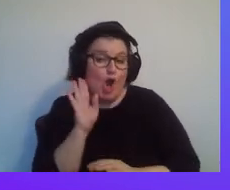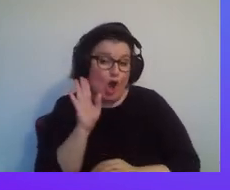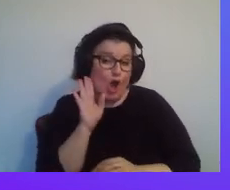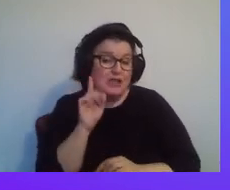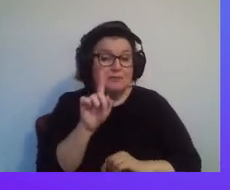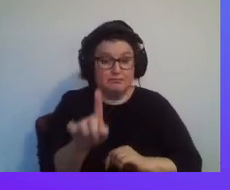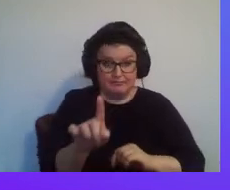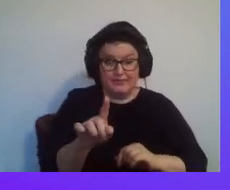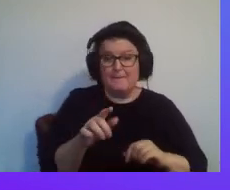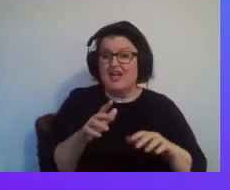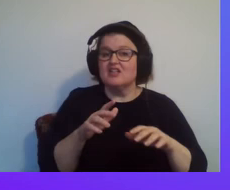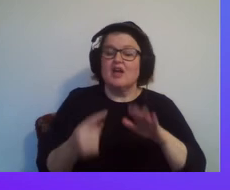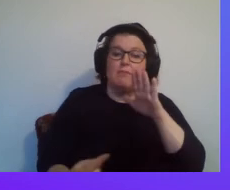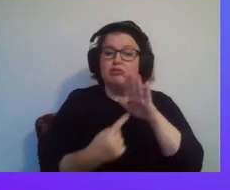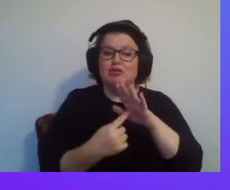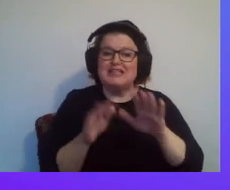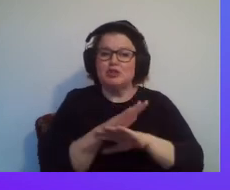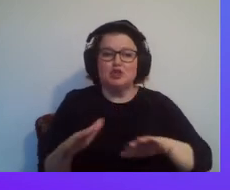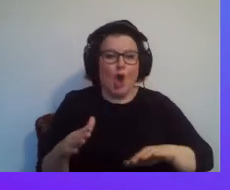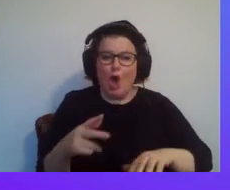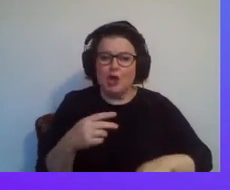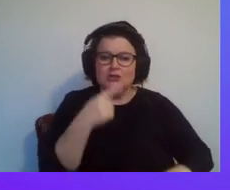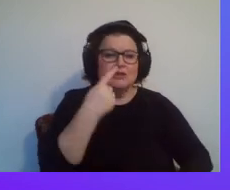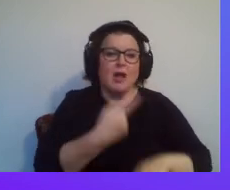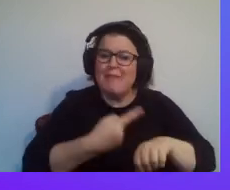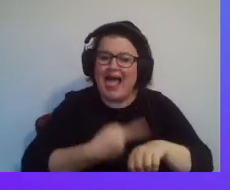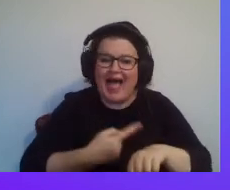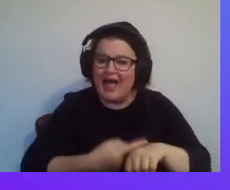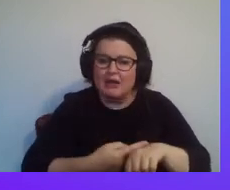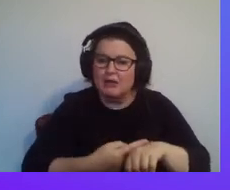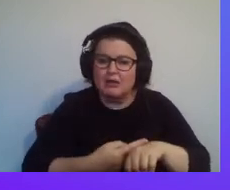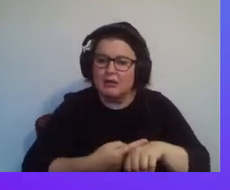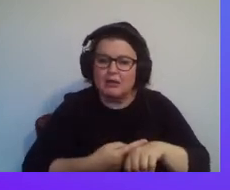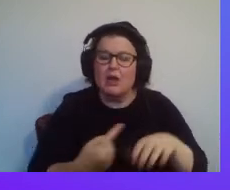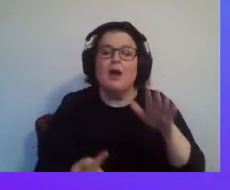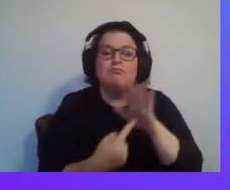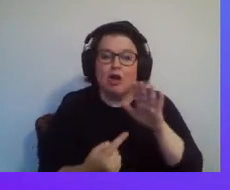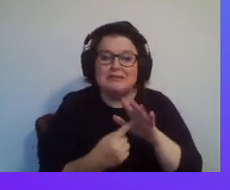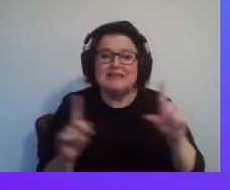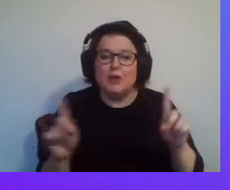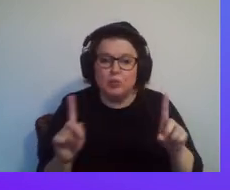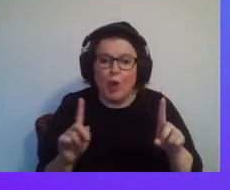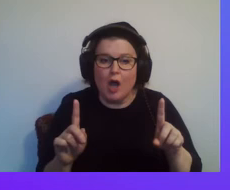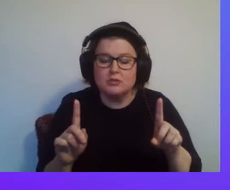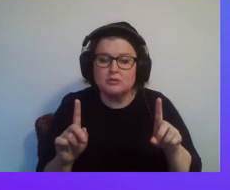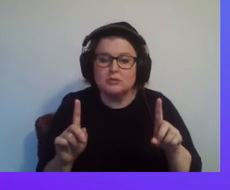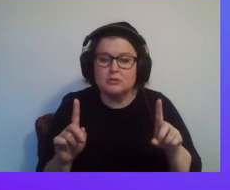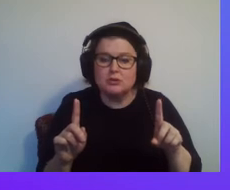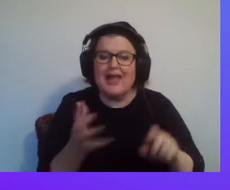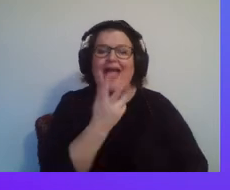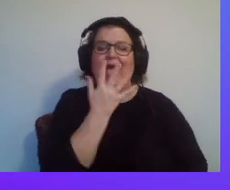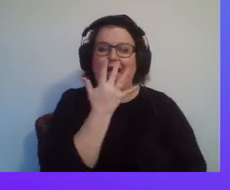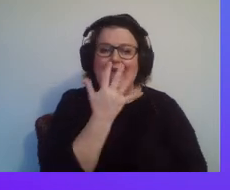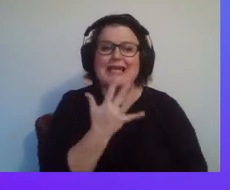the age that's being prioritized. Now, within the age categories, we all have a responsibility to ensure that every community